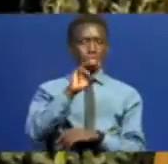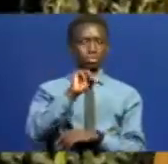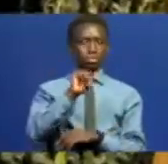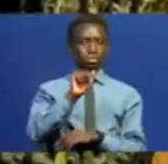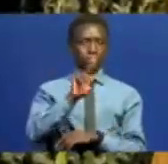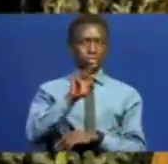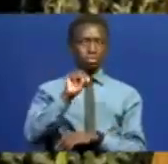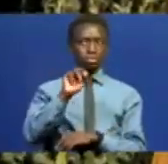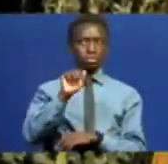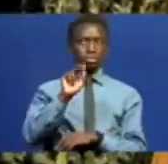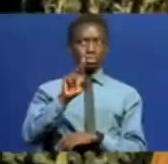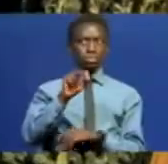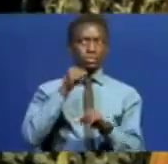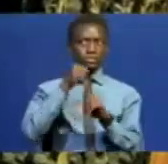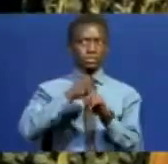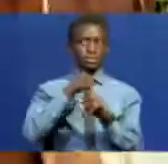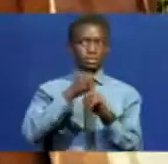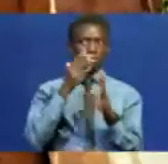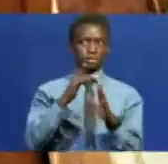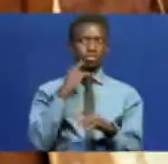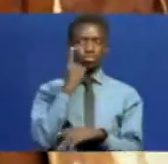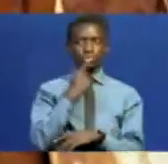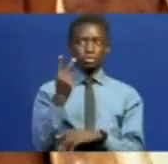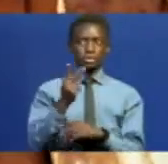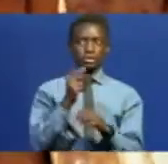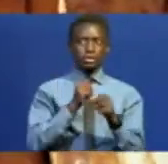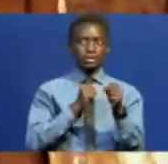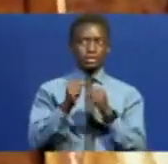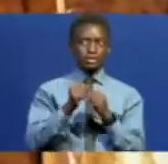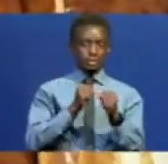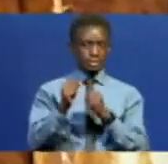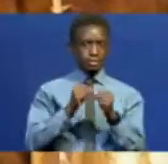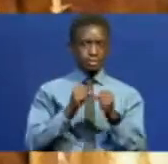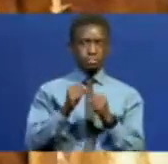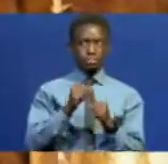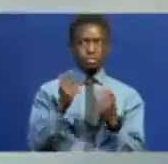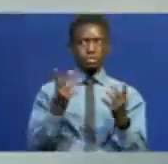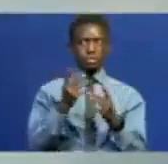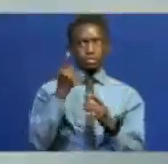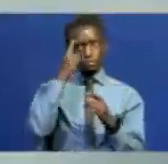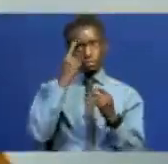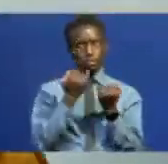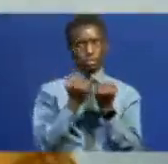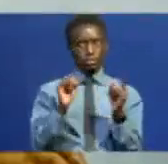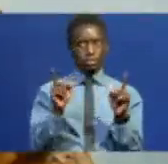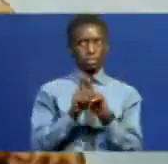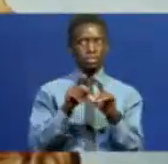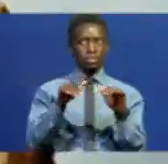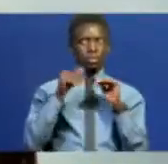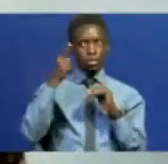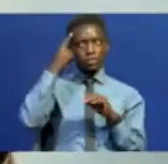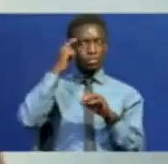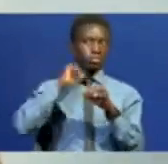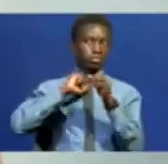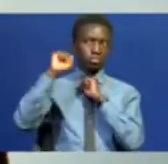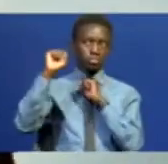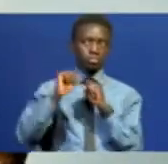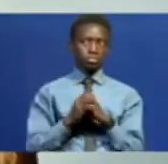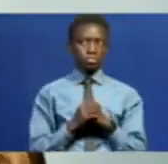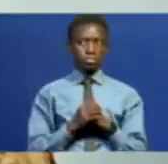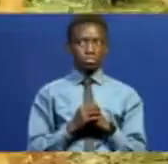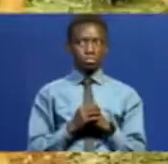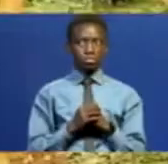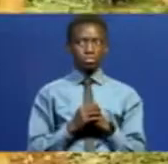of pre-colonial Kenya, find themselves in a predicament as they await execution.